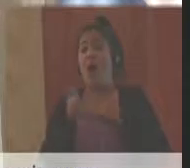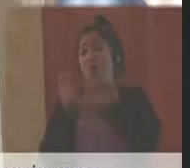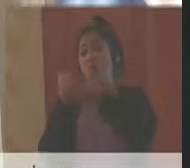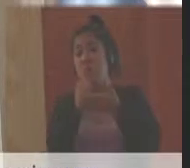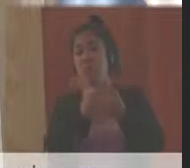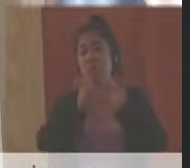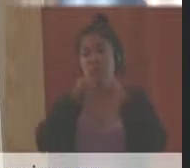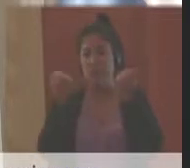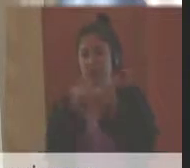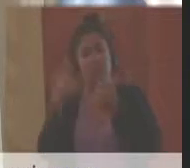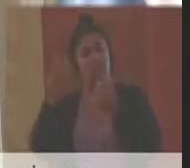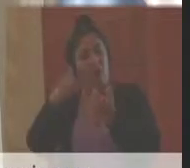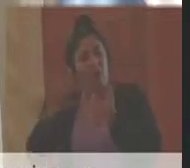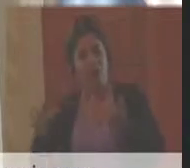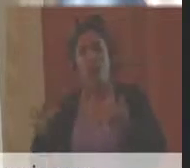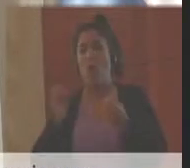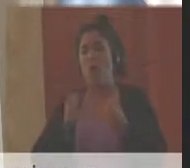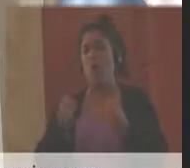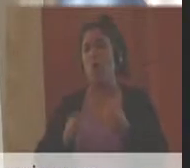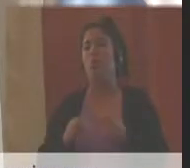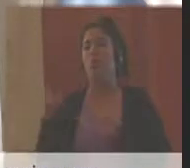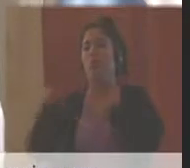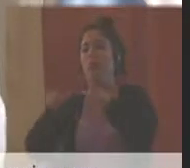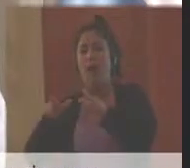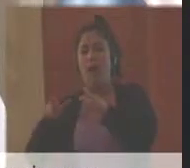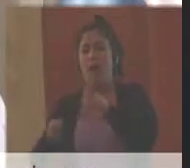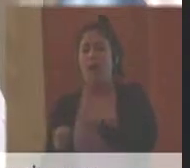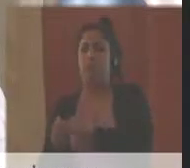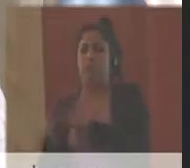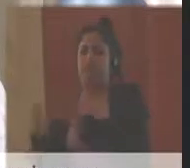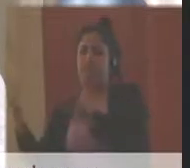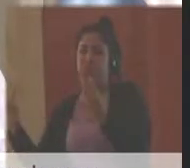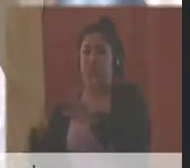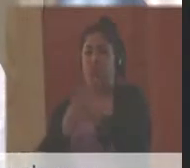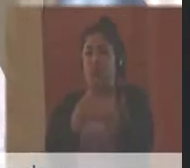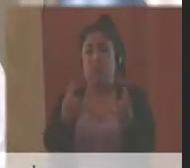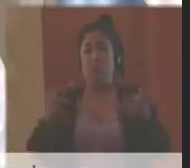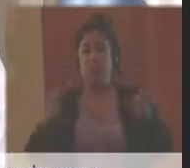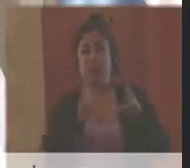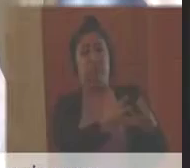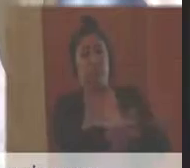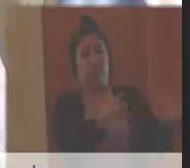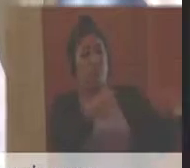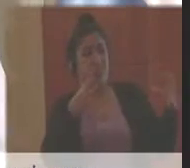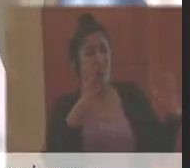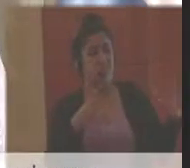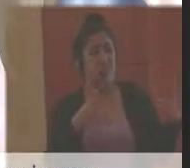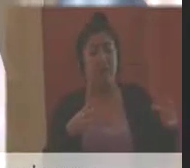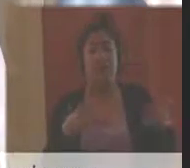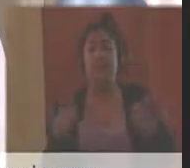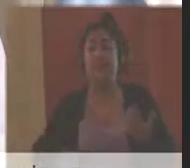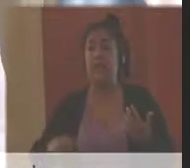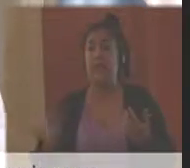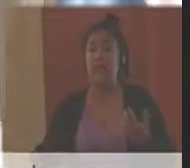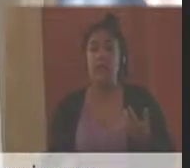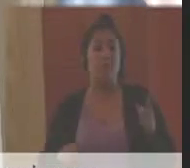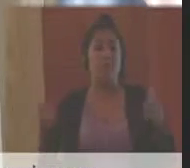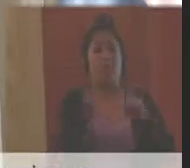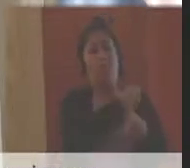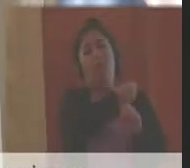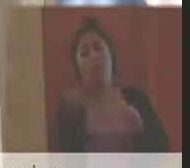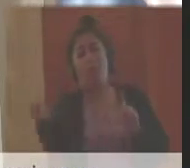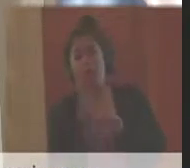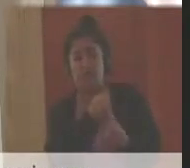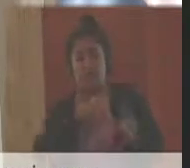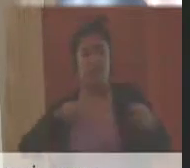has led to the growth of neighborhoods that are overpopulated and in which crime and violence are